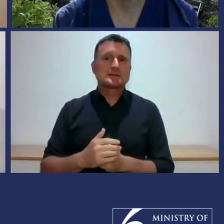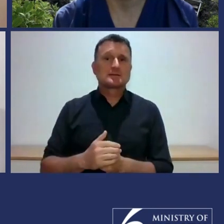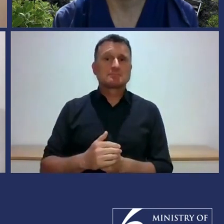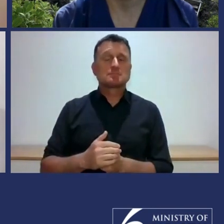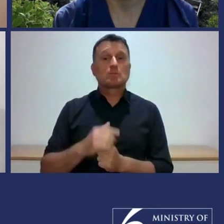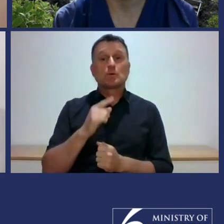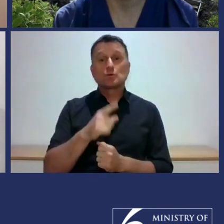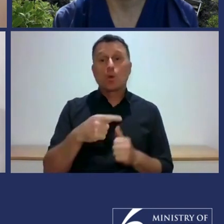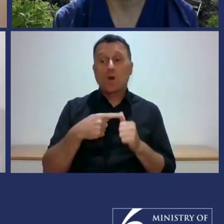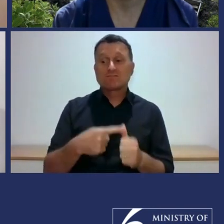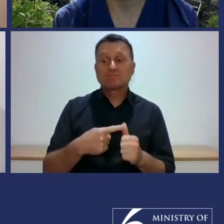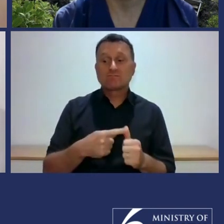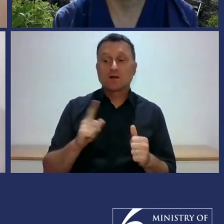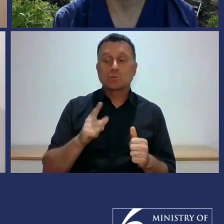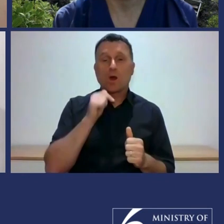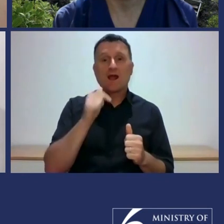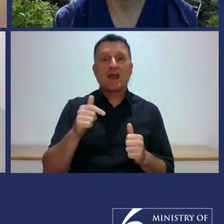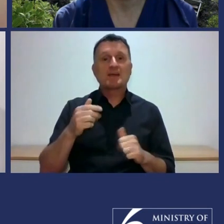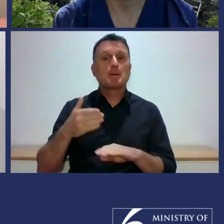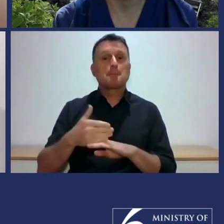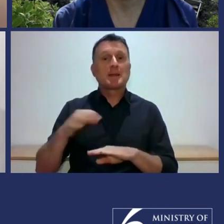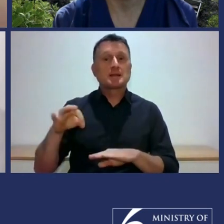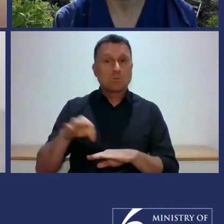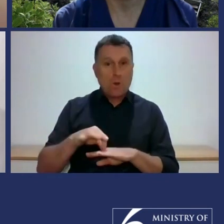midwife is saying don't do it, your advice is essentially,